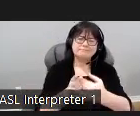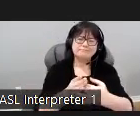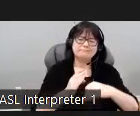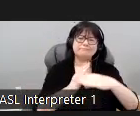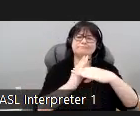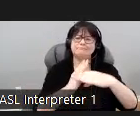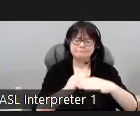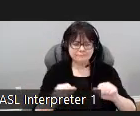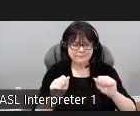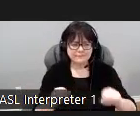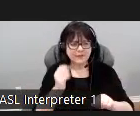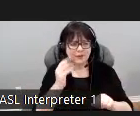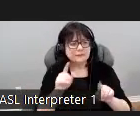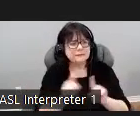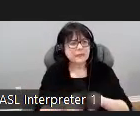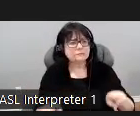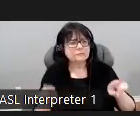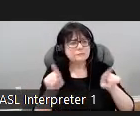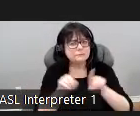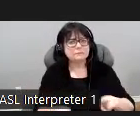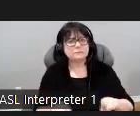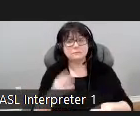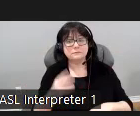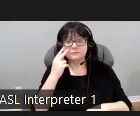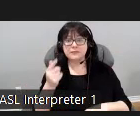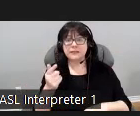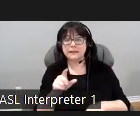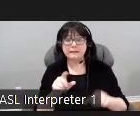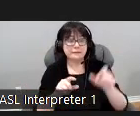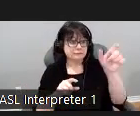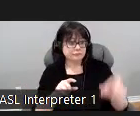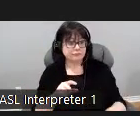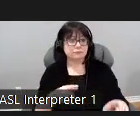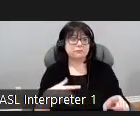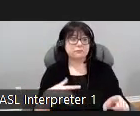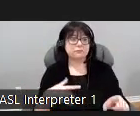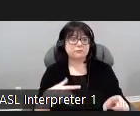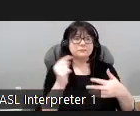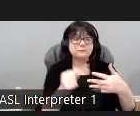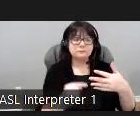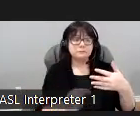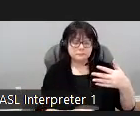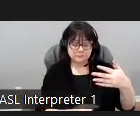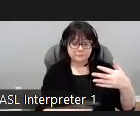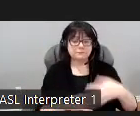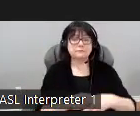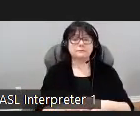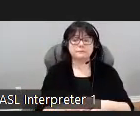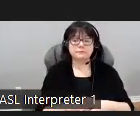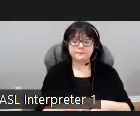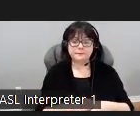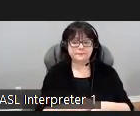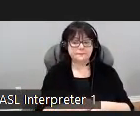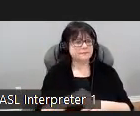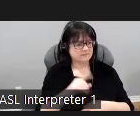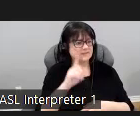again. So on the left of your screen are the most common risk factors for lethality. And so when we see these